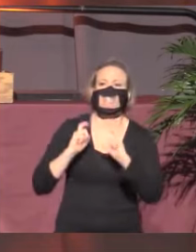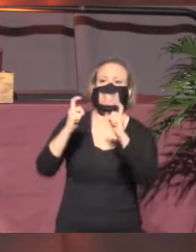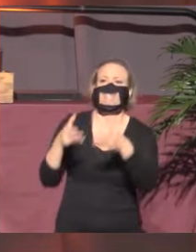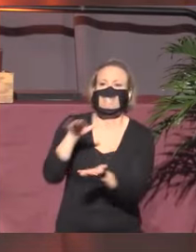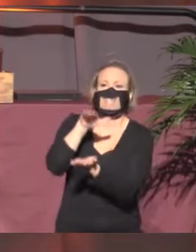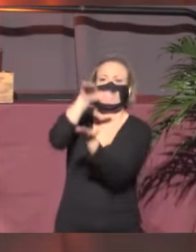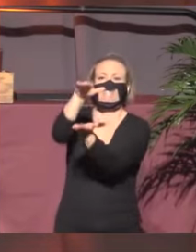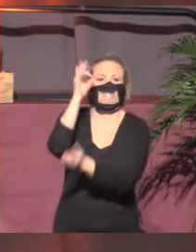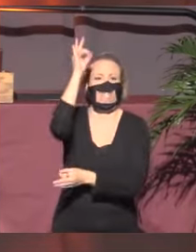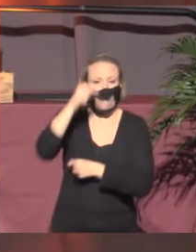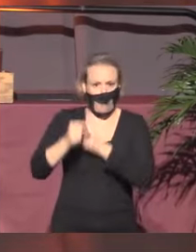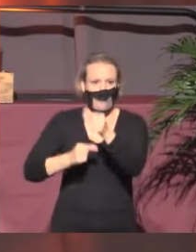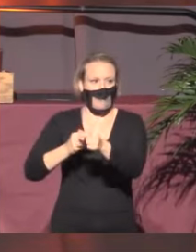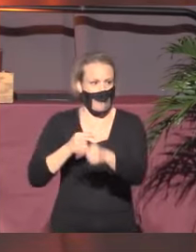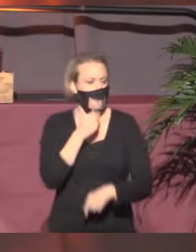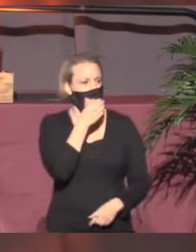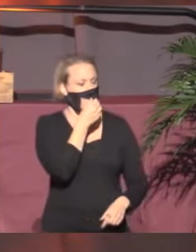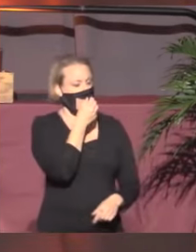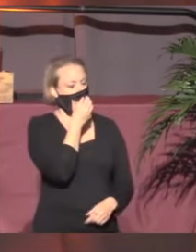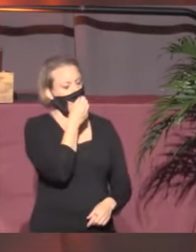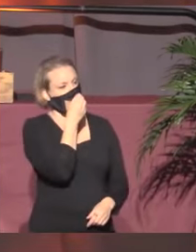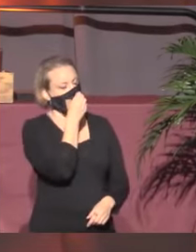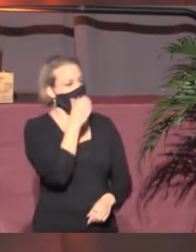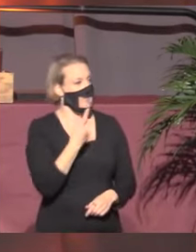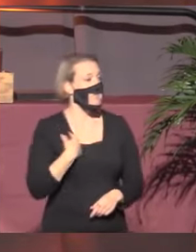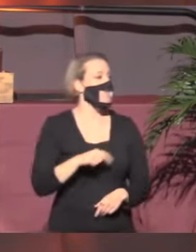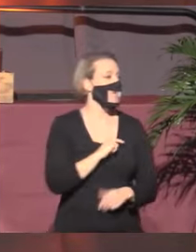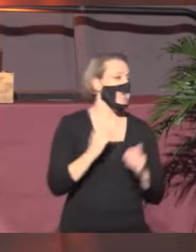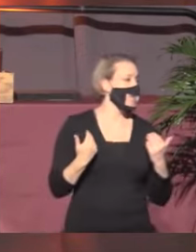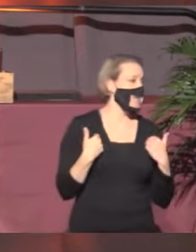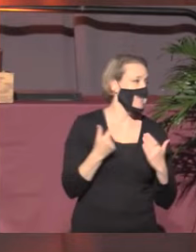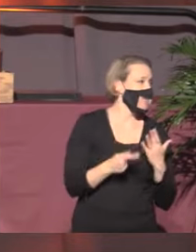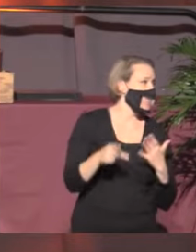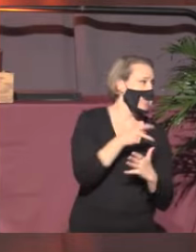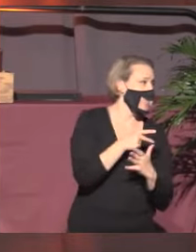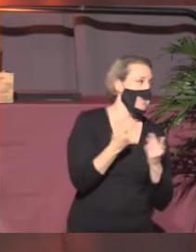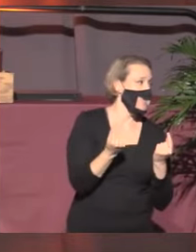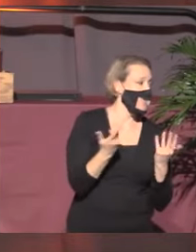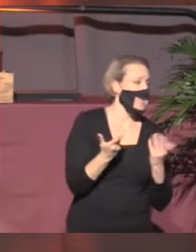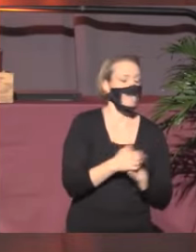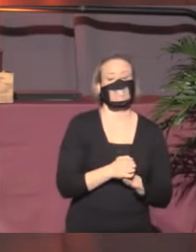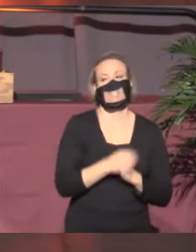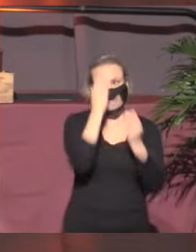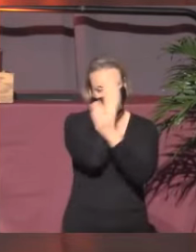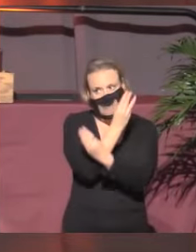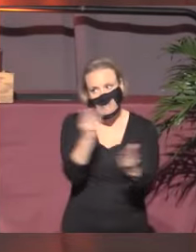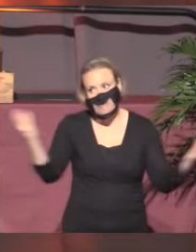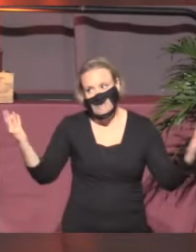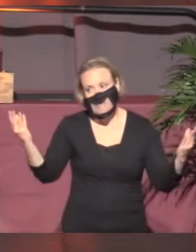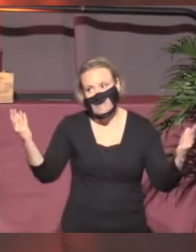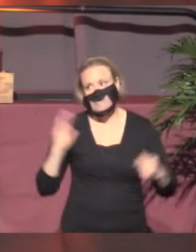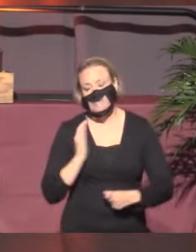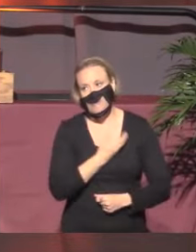in our footsteps. We all have a priority to tell our own story, even if we